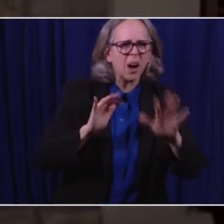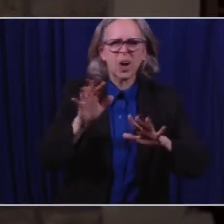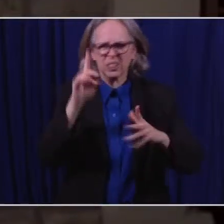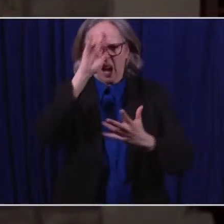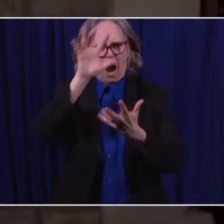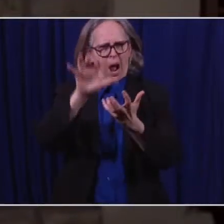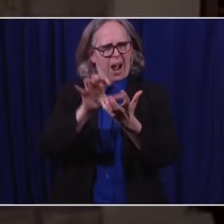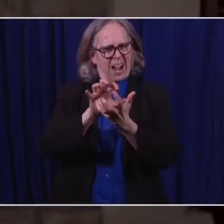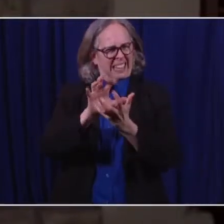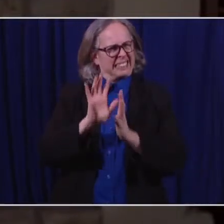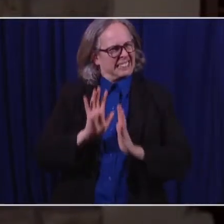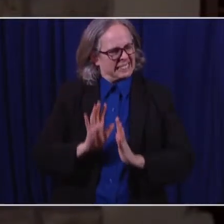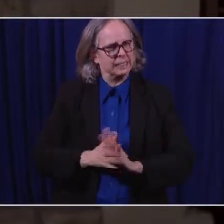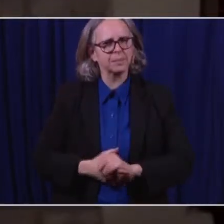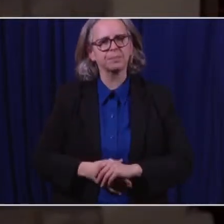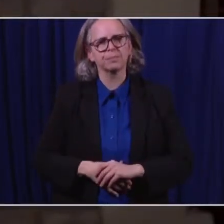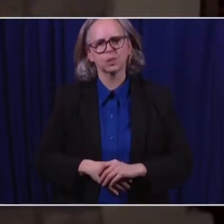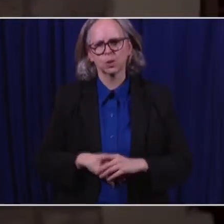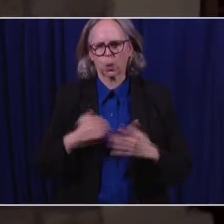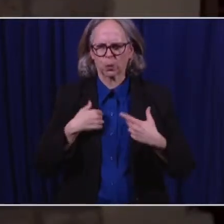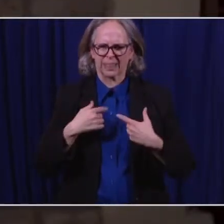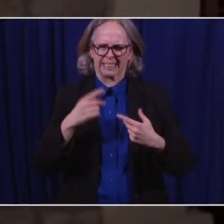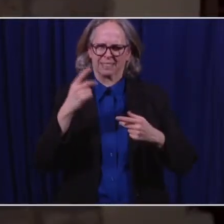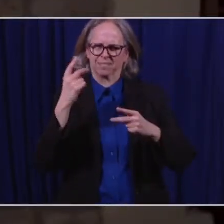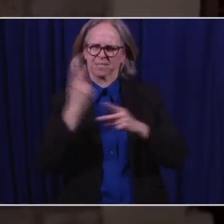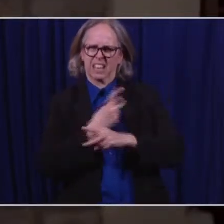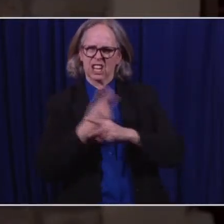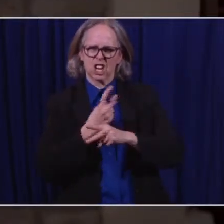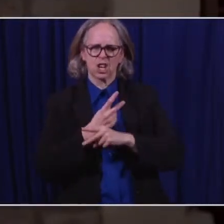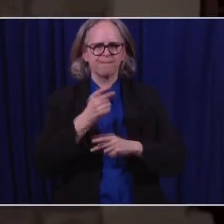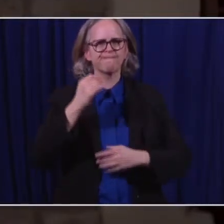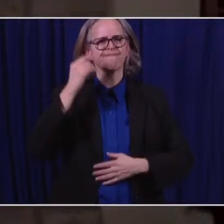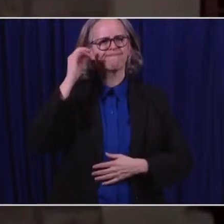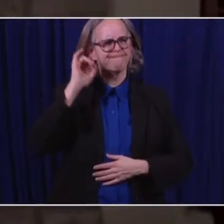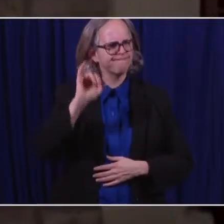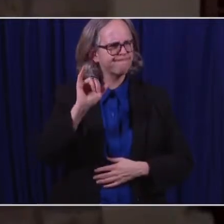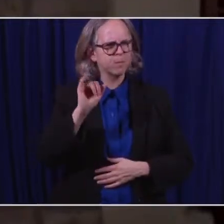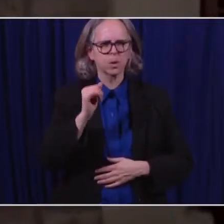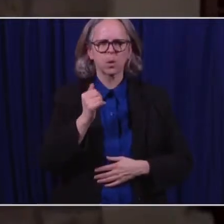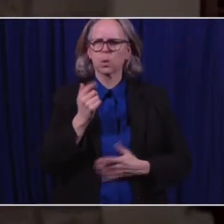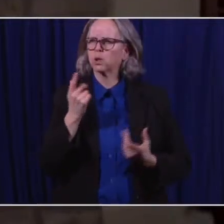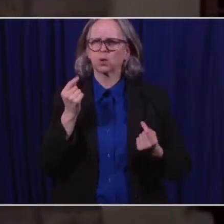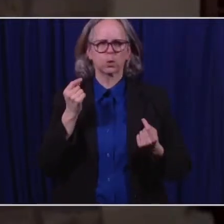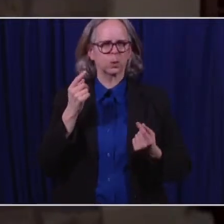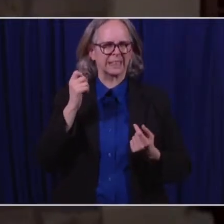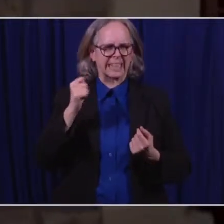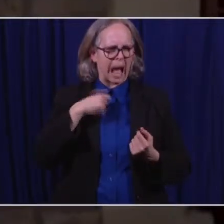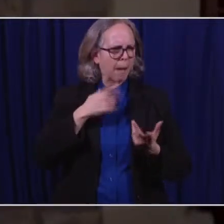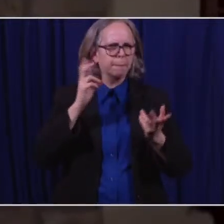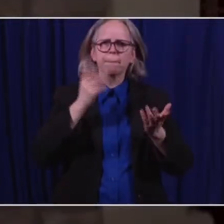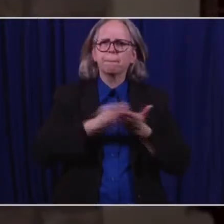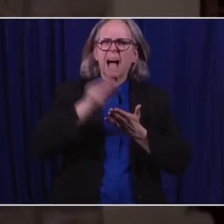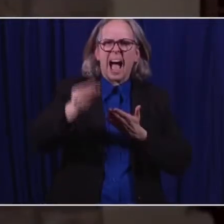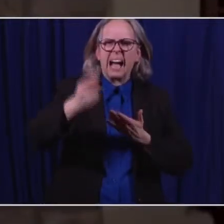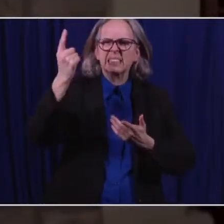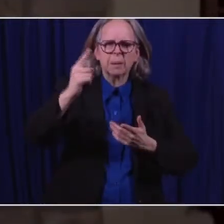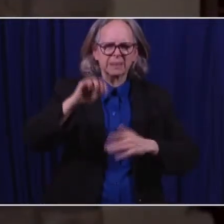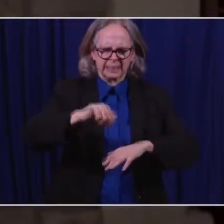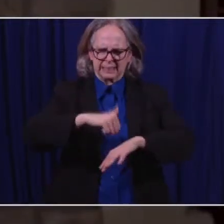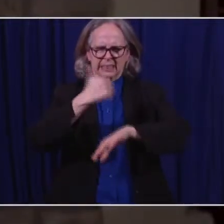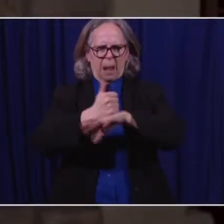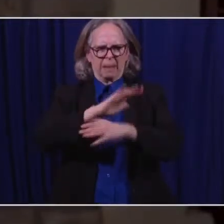early on, was there anything on the market that we could buy, a central kind of scheduling that would go in